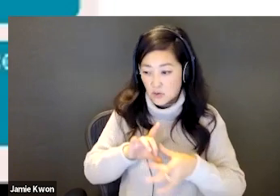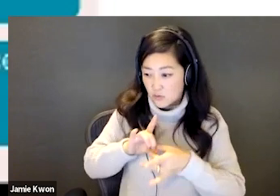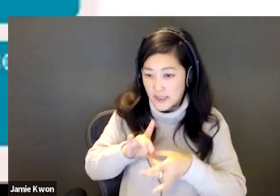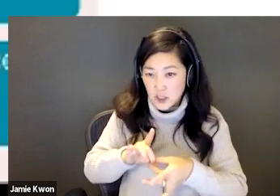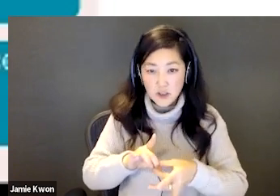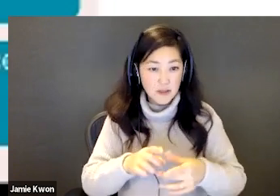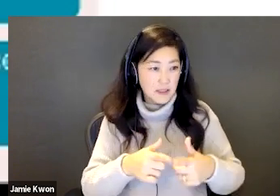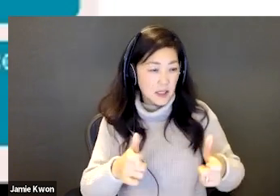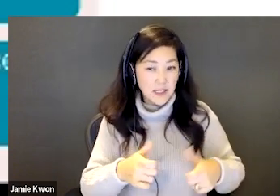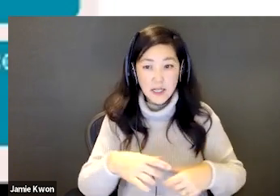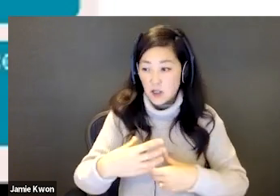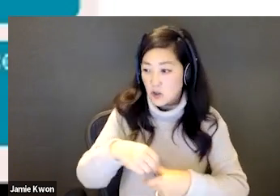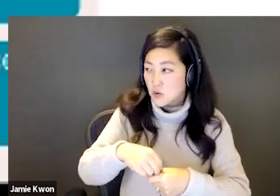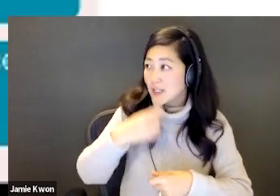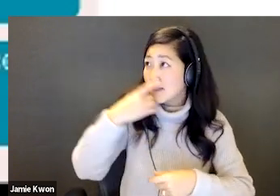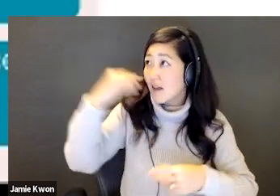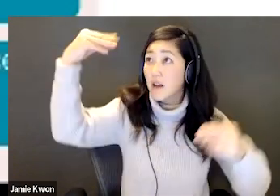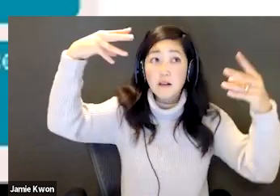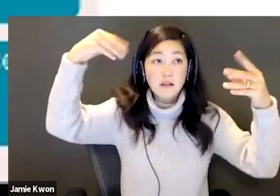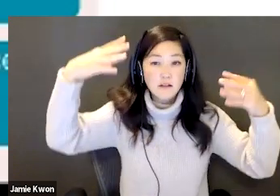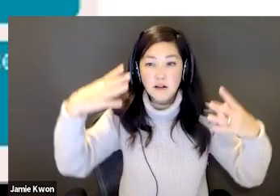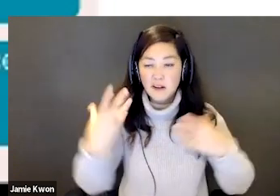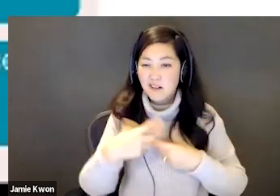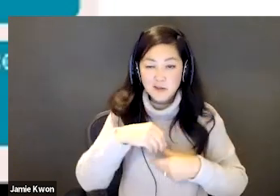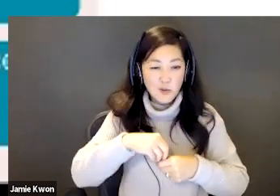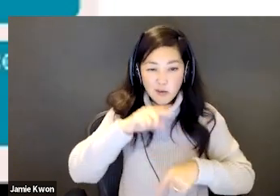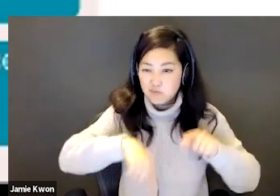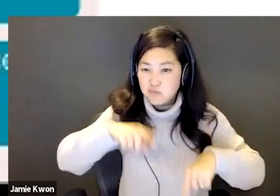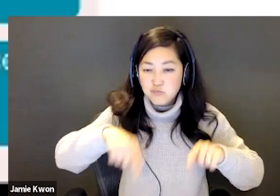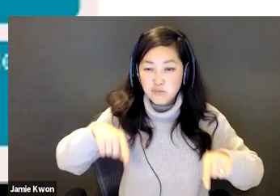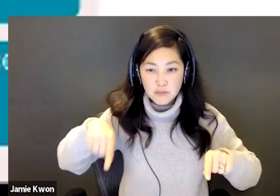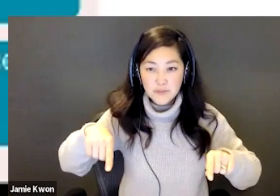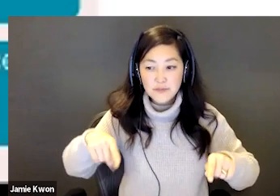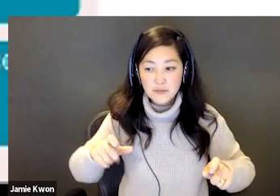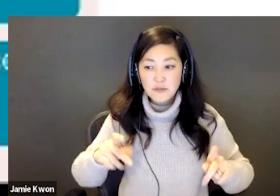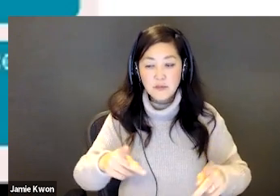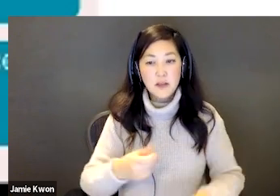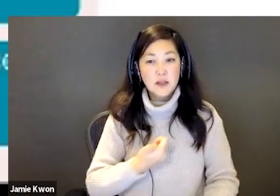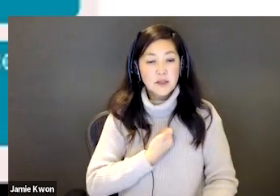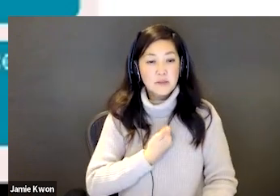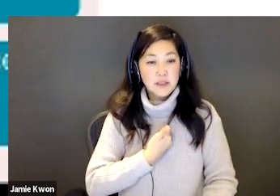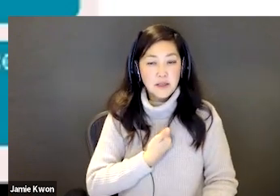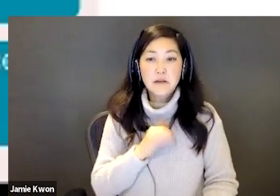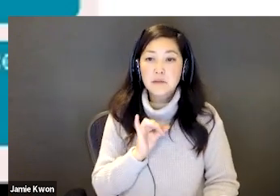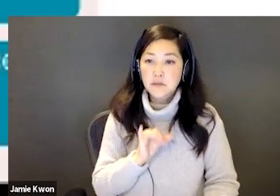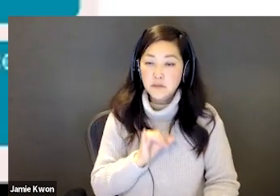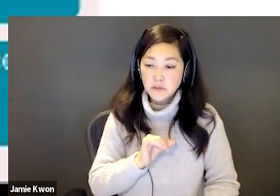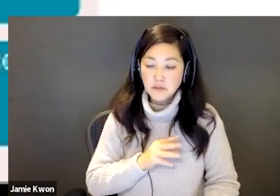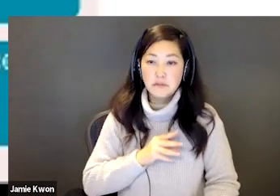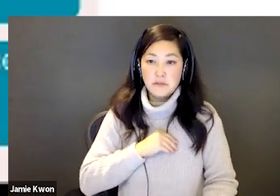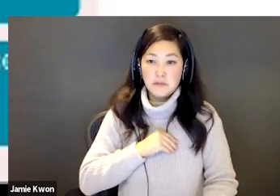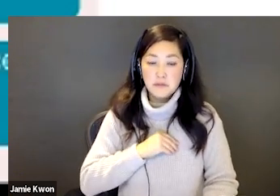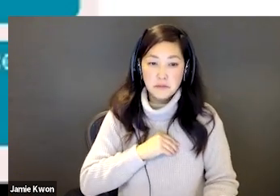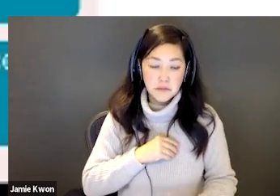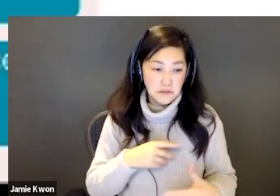including the lighting, including so many things, allows me to kind of embrace the capacity that